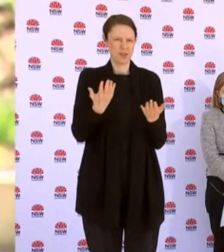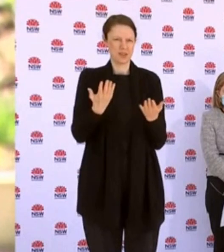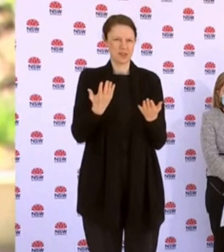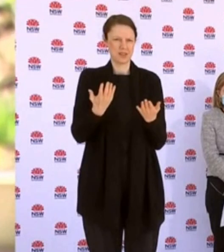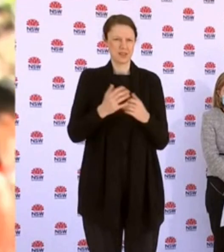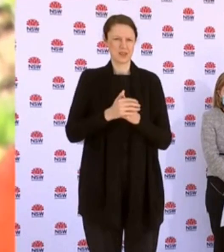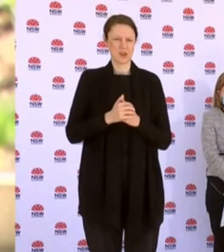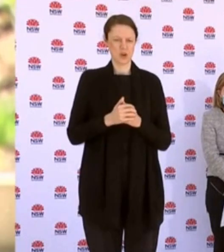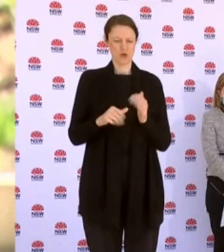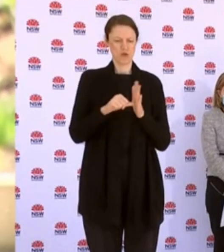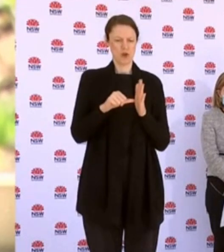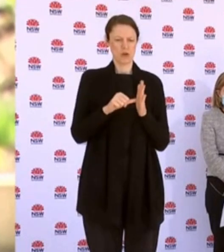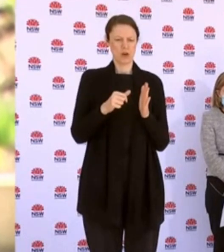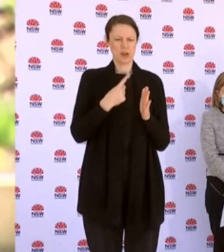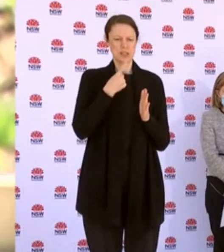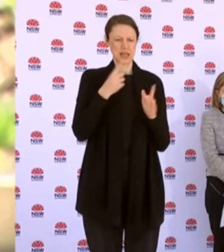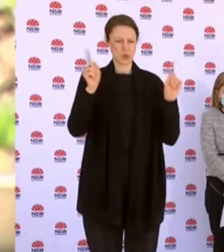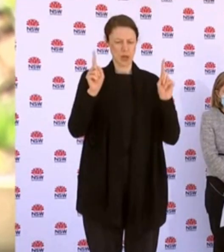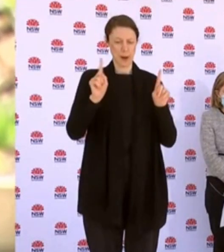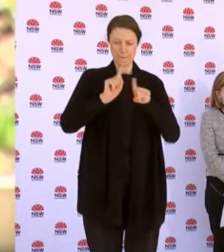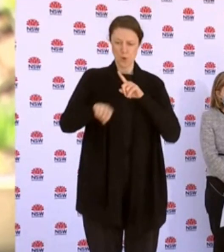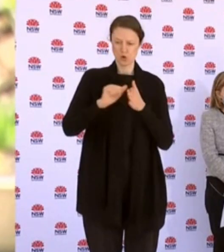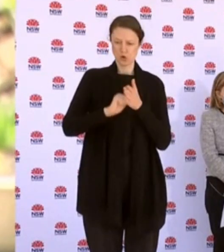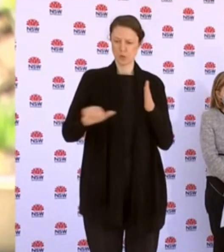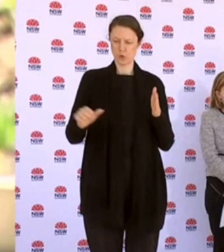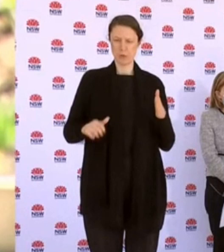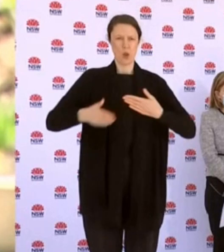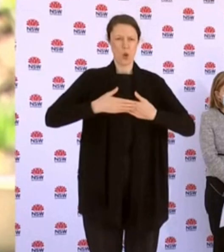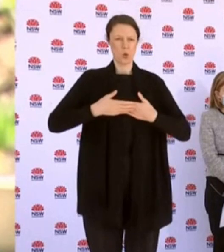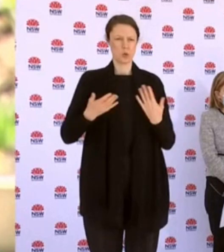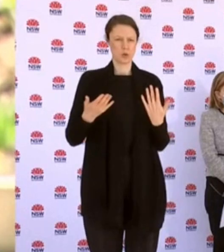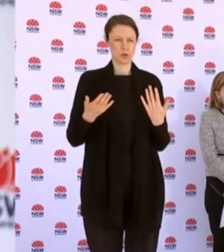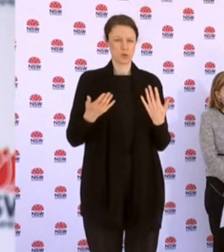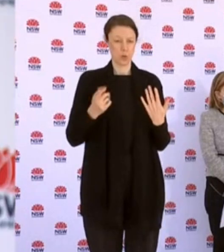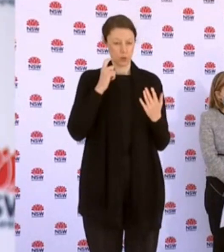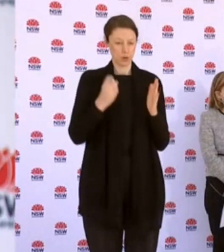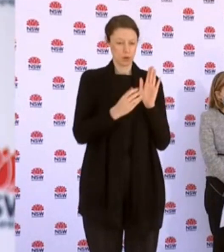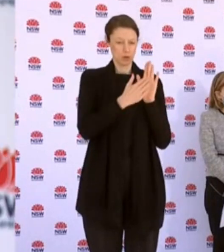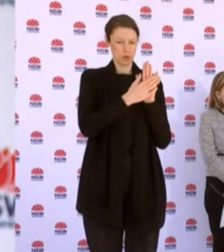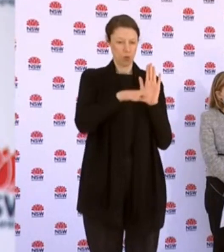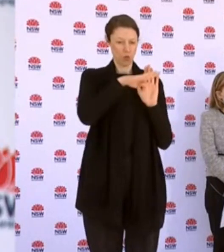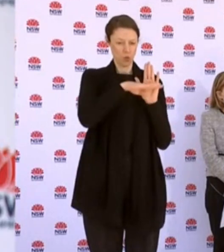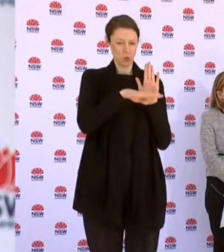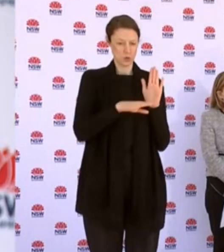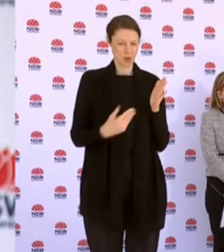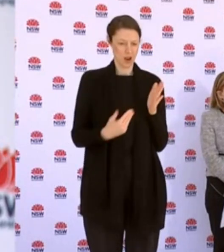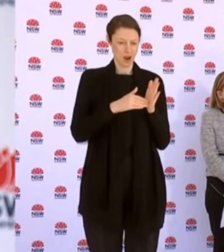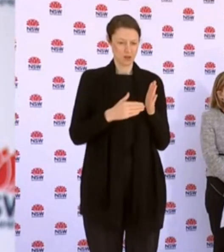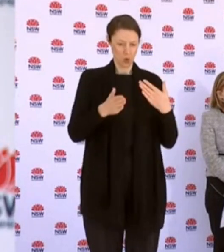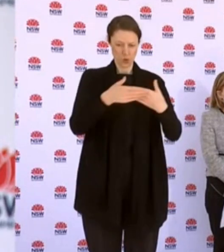retail stores should be closed. Is that your view? And if so, will you put it in your health orders? Look,